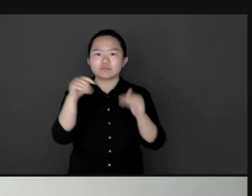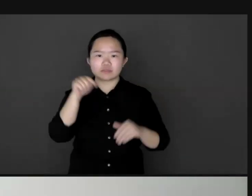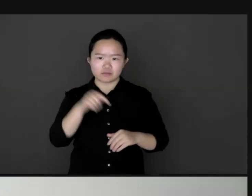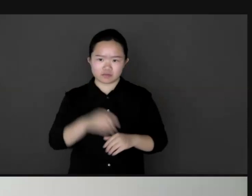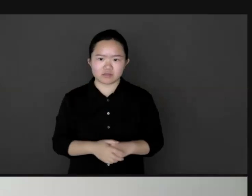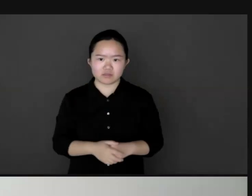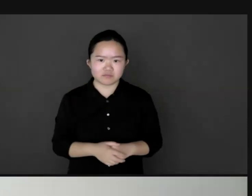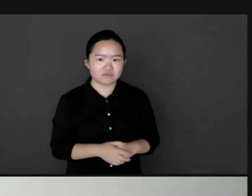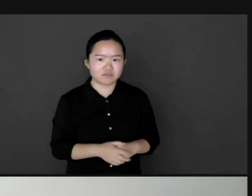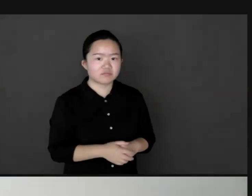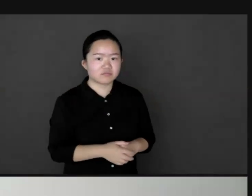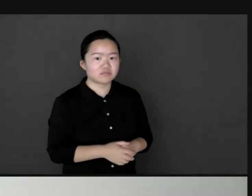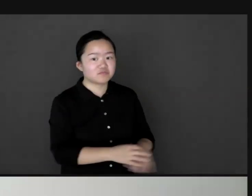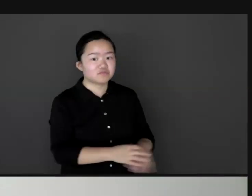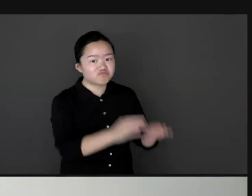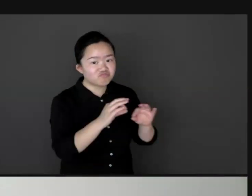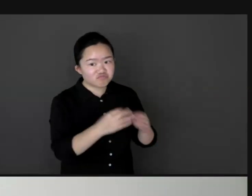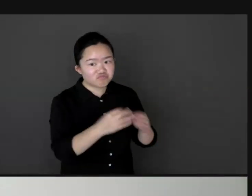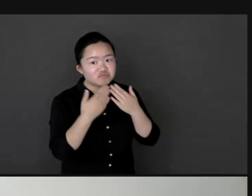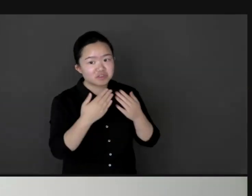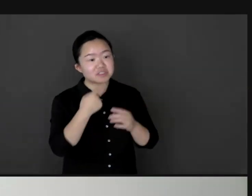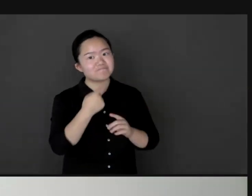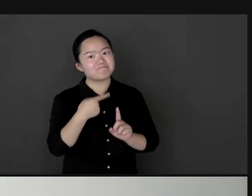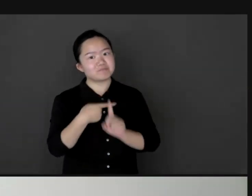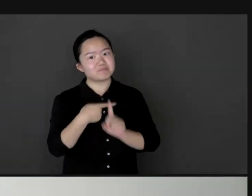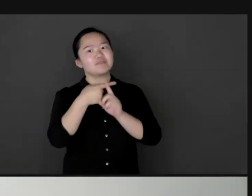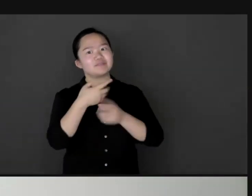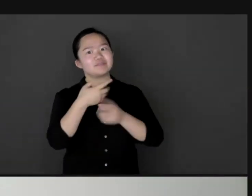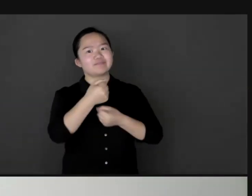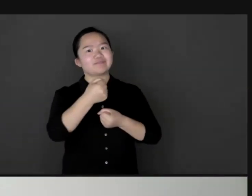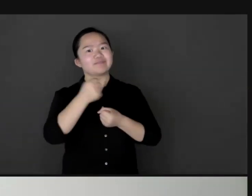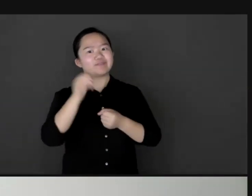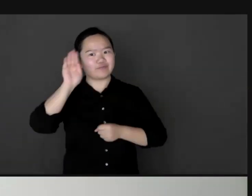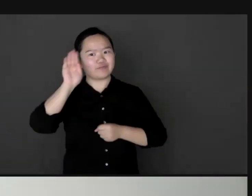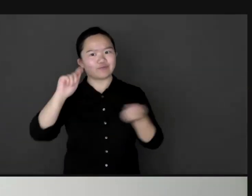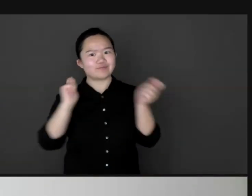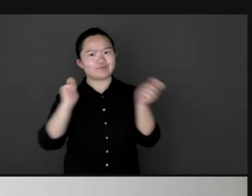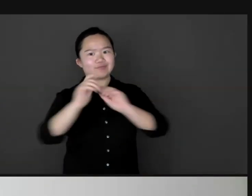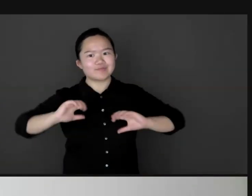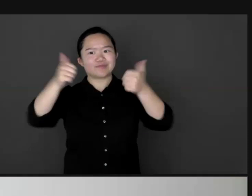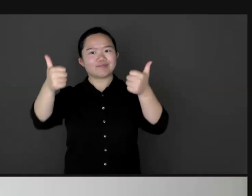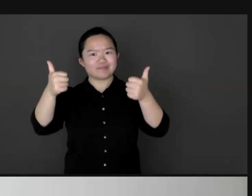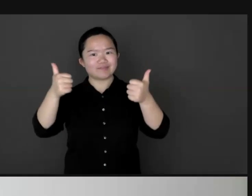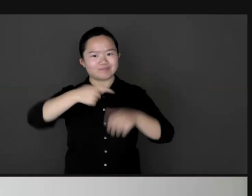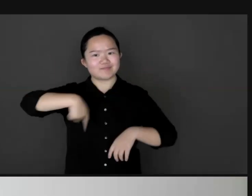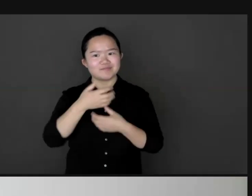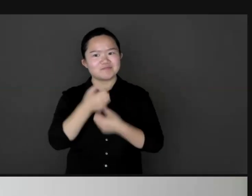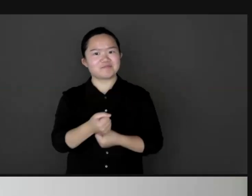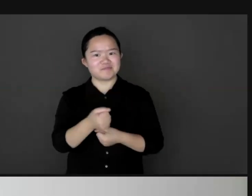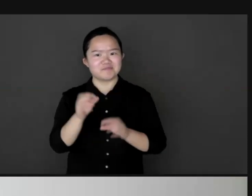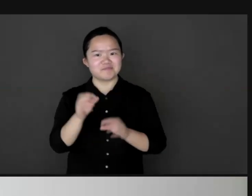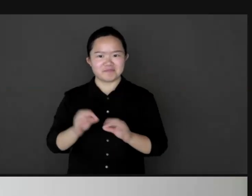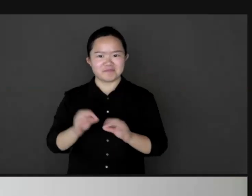better. I have kind of stuck with that one because it sounded positive. Yeah, I do hope that that's the case, and I